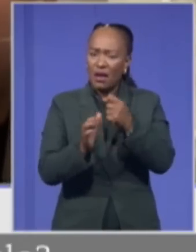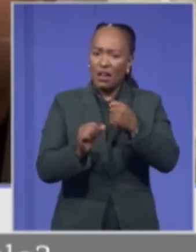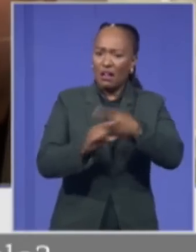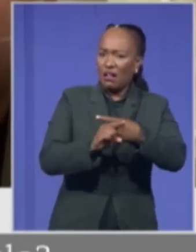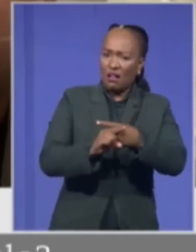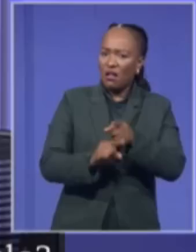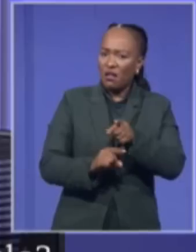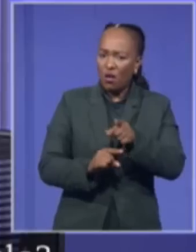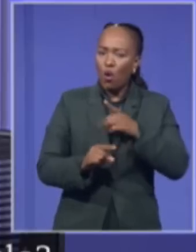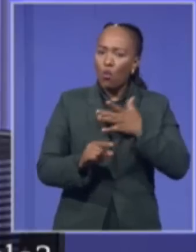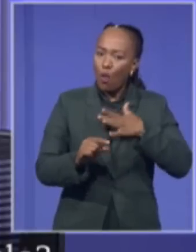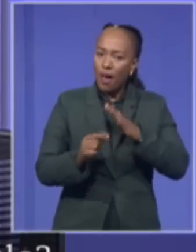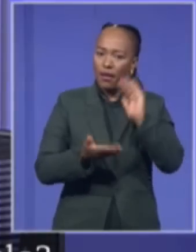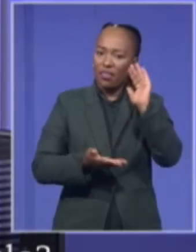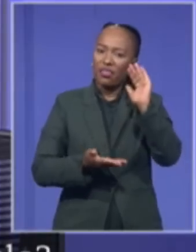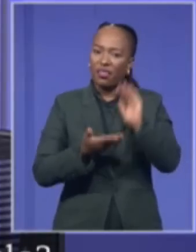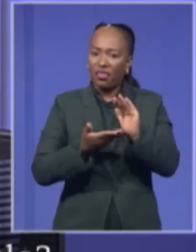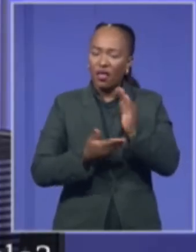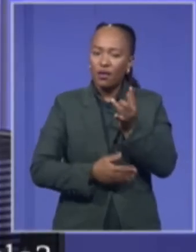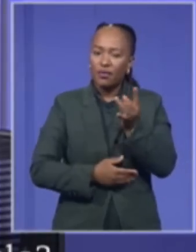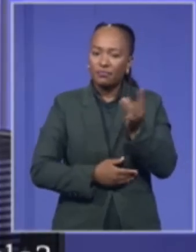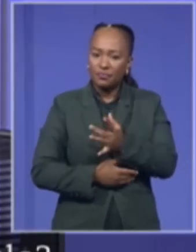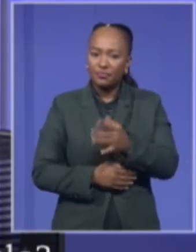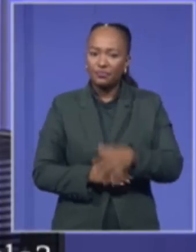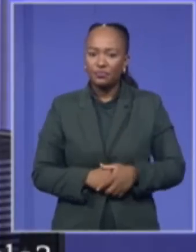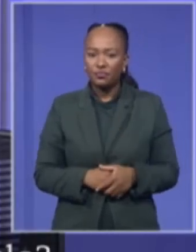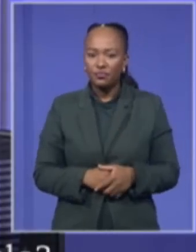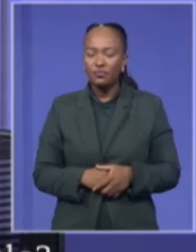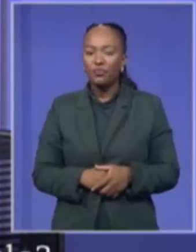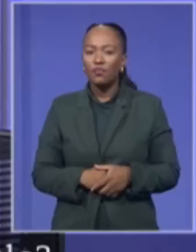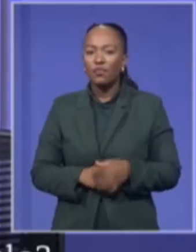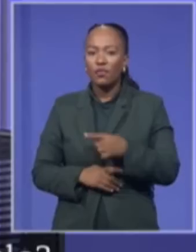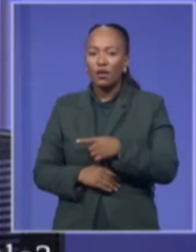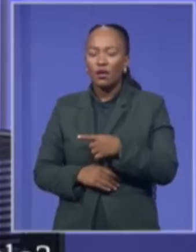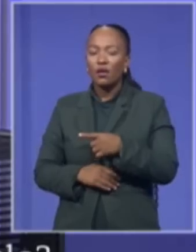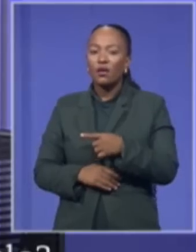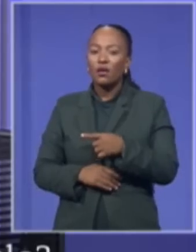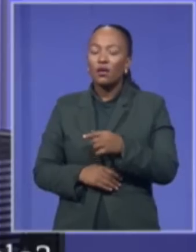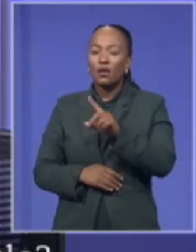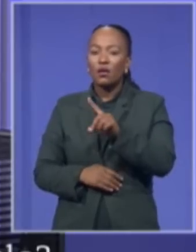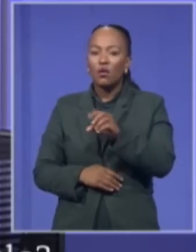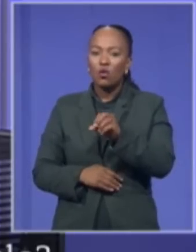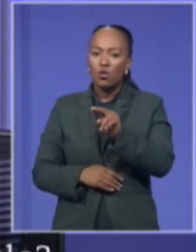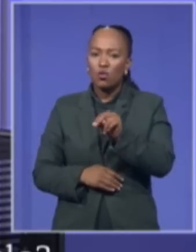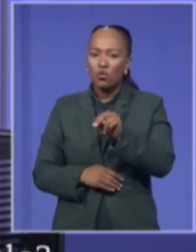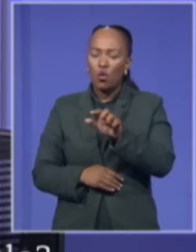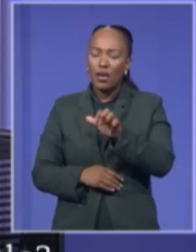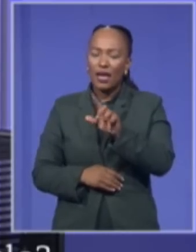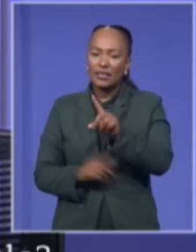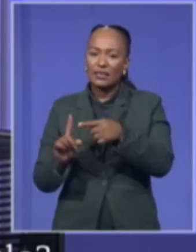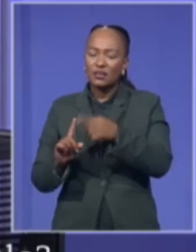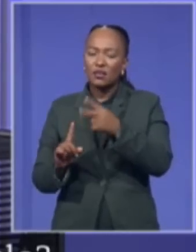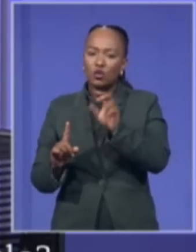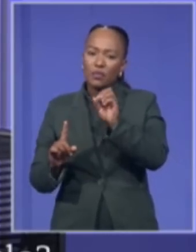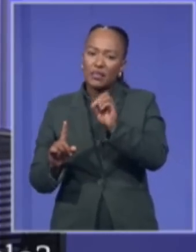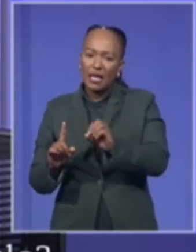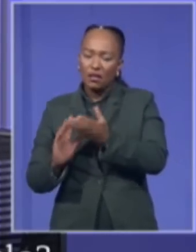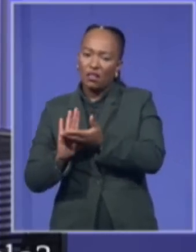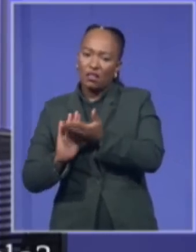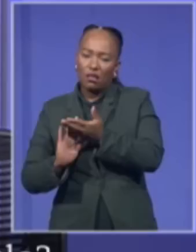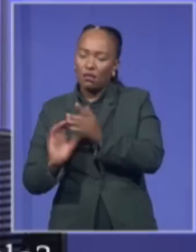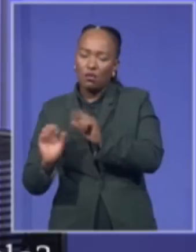living. Donald o re ba le ANC ha ba dumelane le nyollo ha lekgetho lena ka 2%. DA luna le bona ho senyile